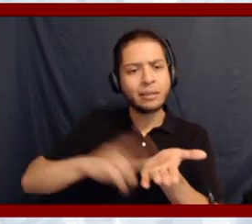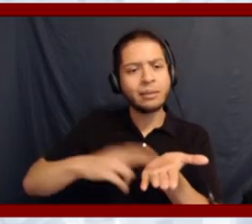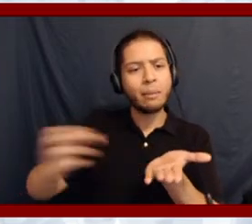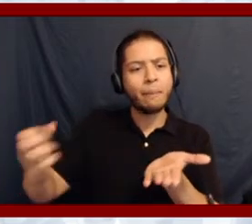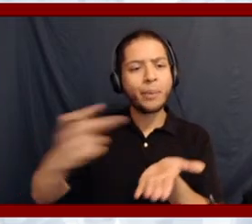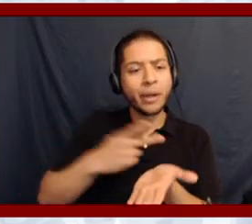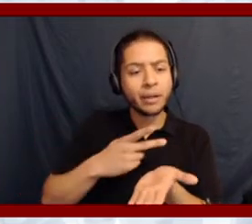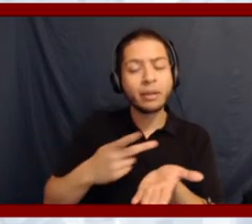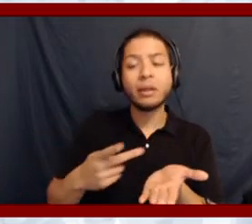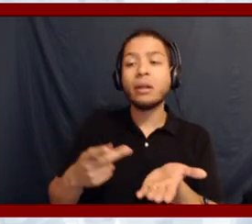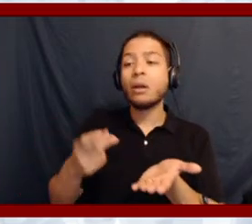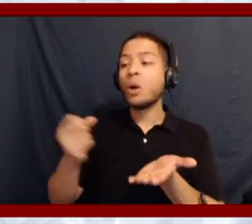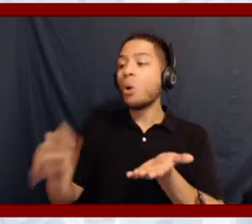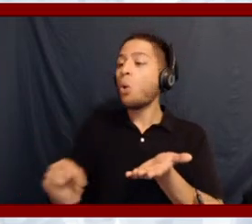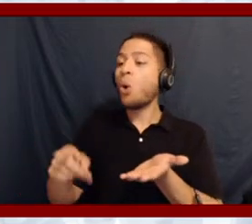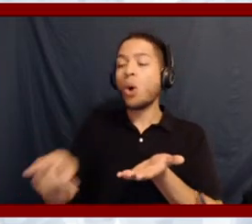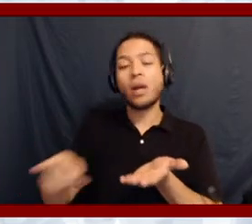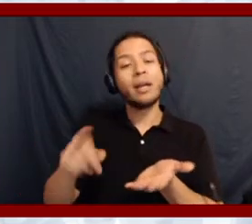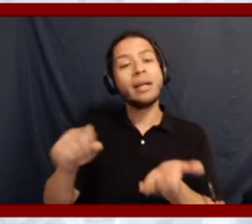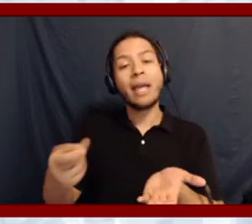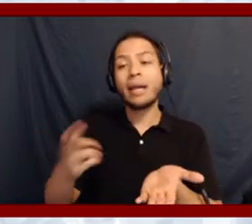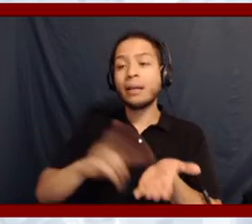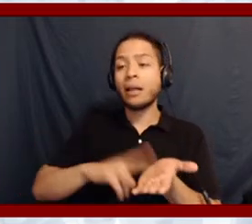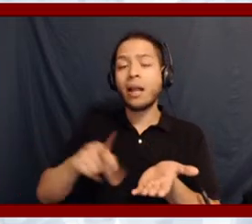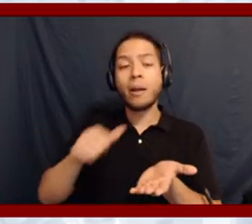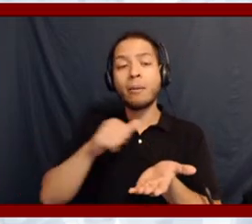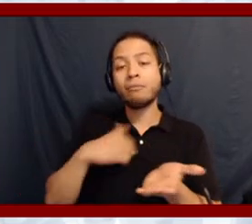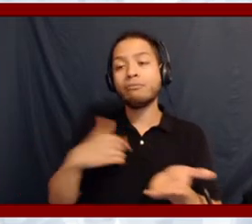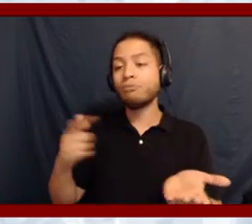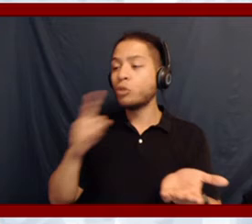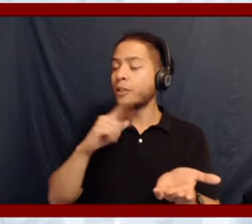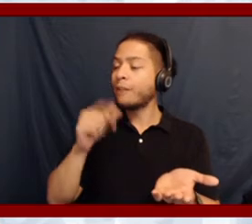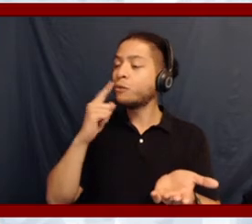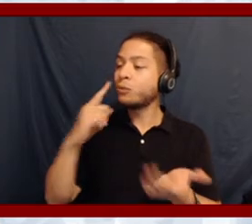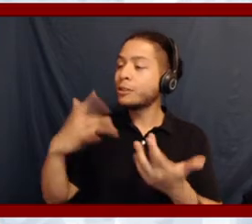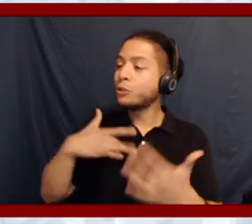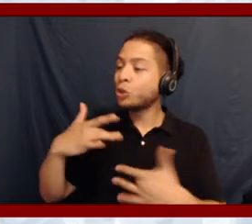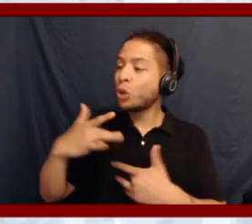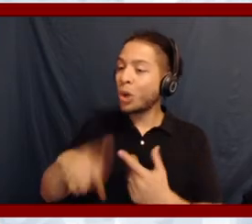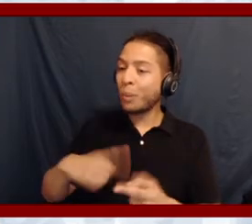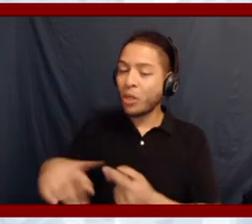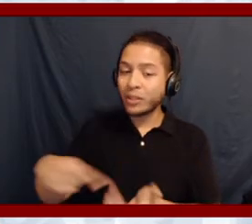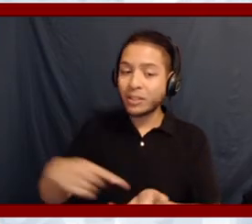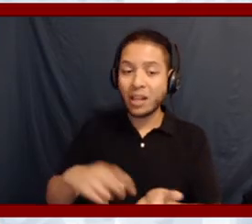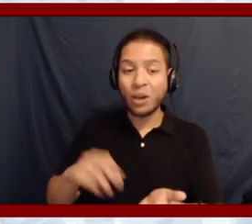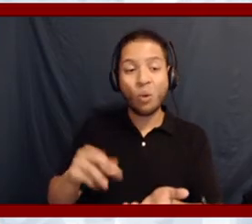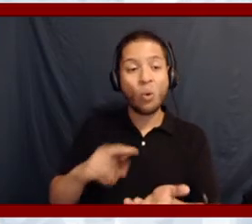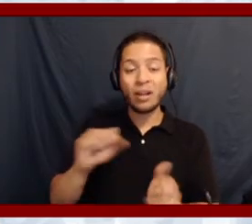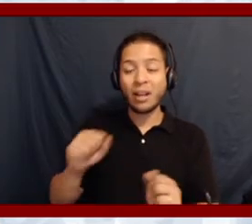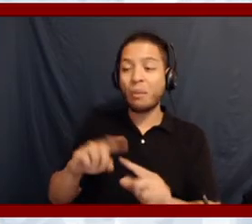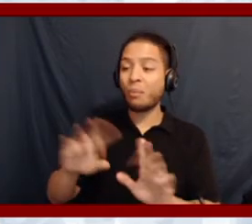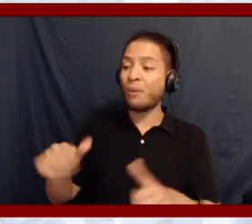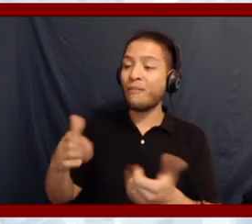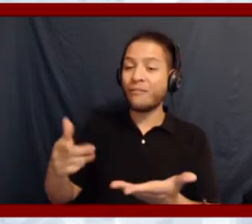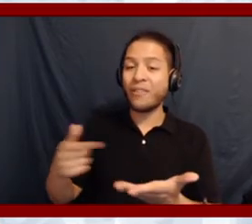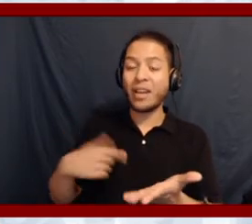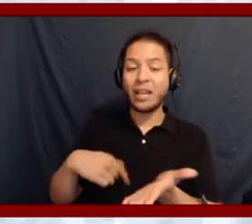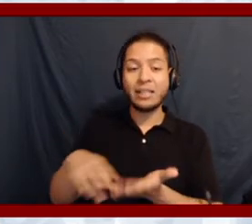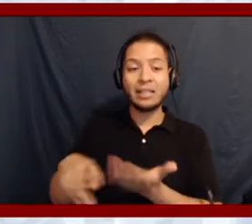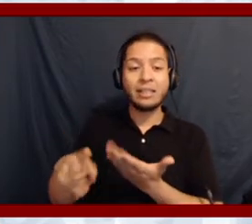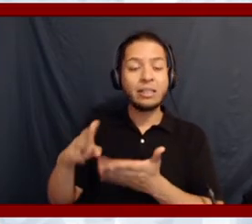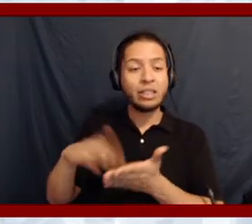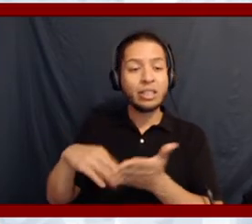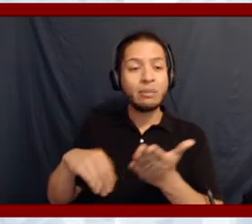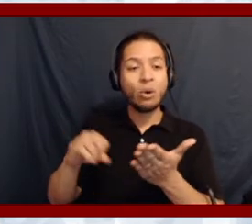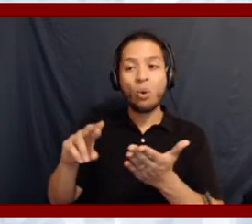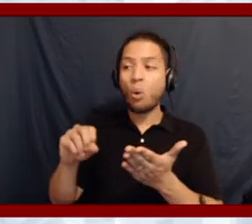burden, and provided educational materials at no additional cost to students. You've been an example